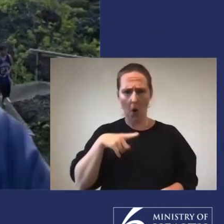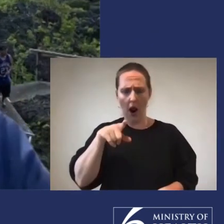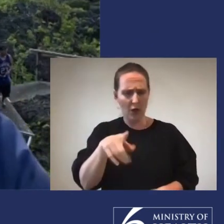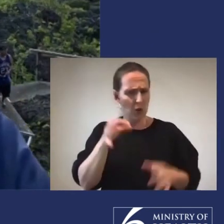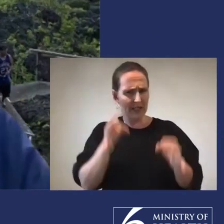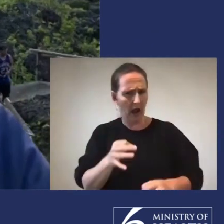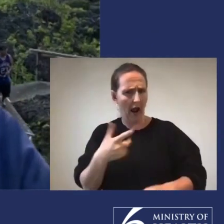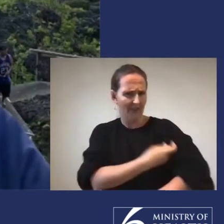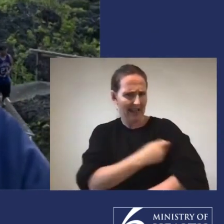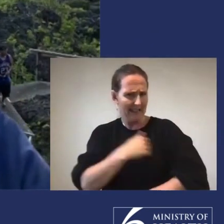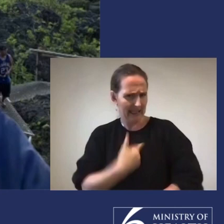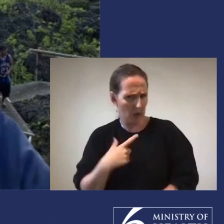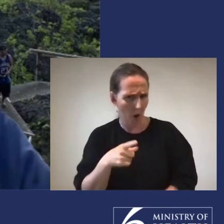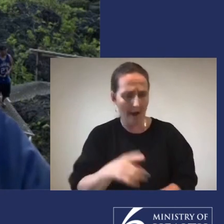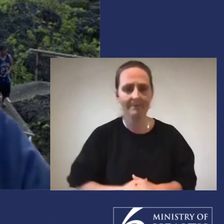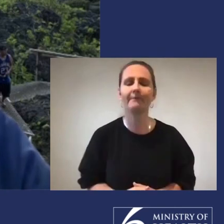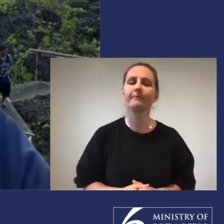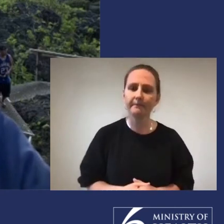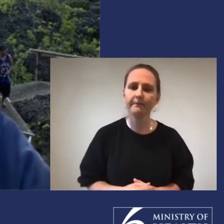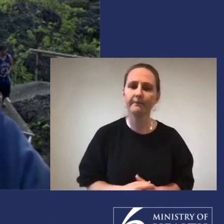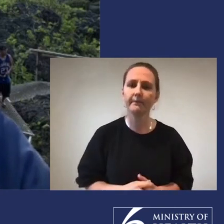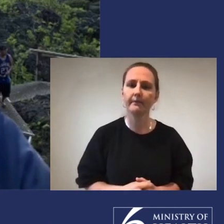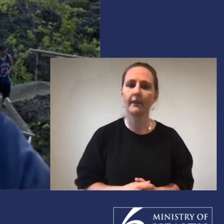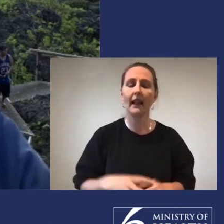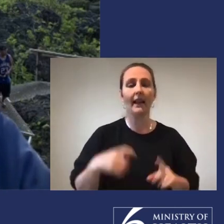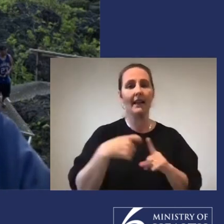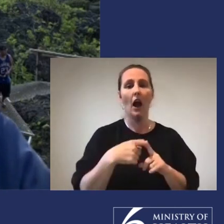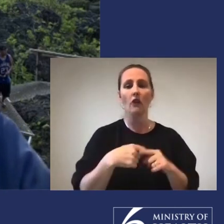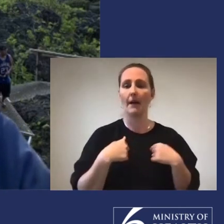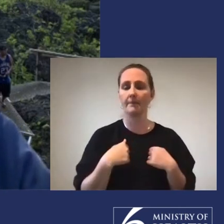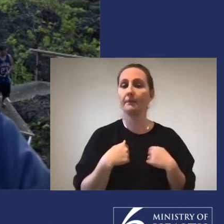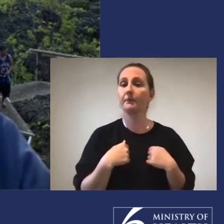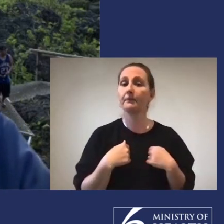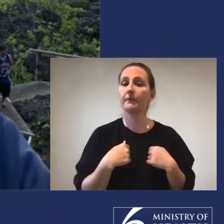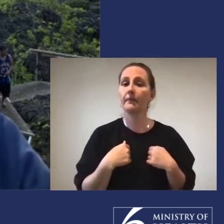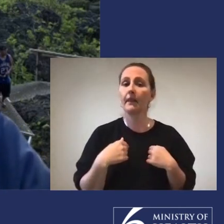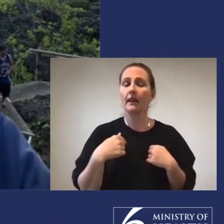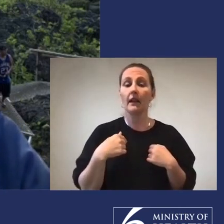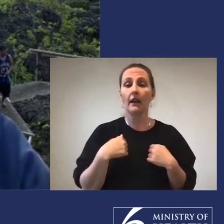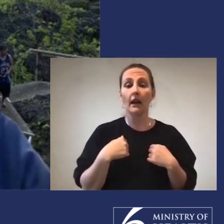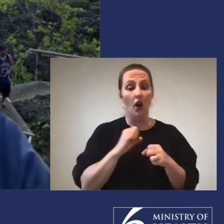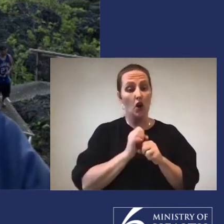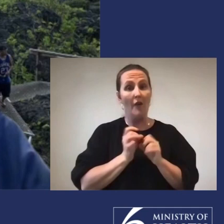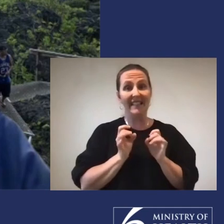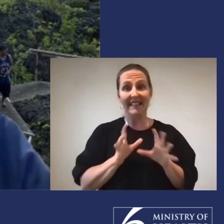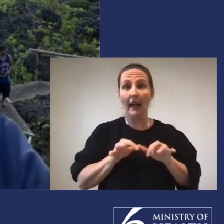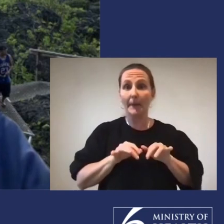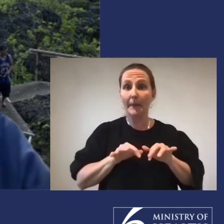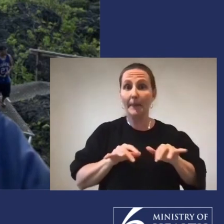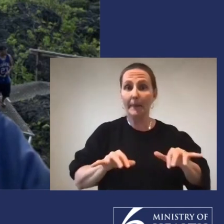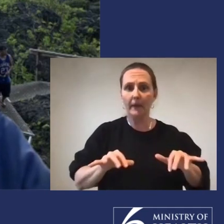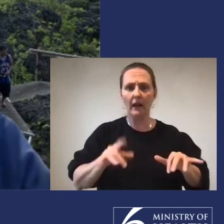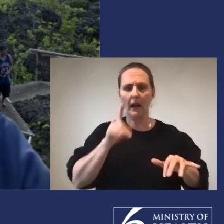was very interesting, though. You know, when it started off, there was a lot of, everybody was going about how this vaccine was